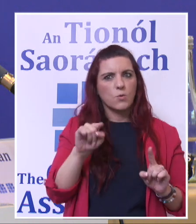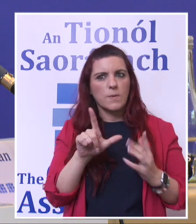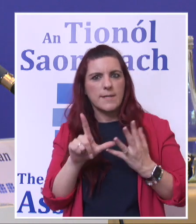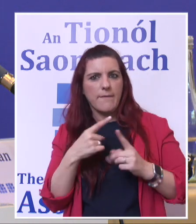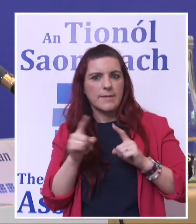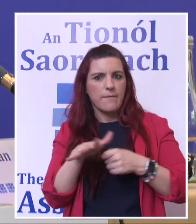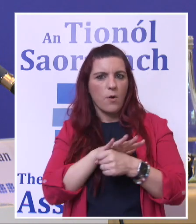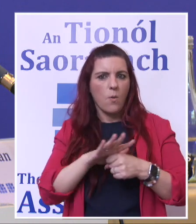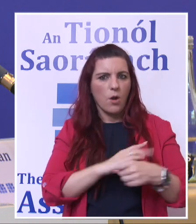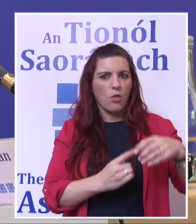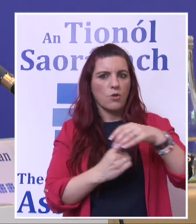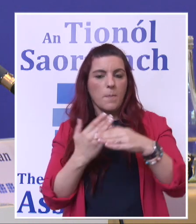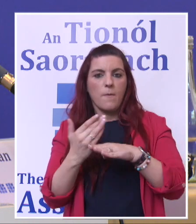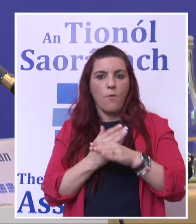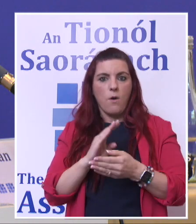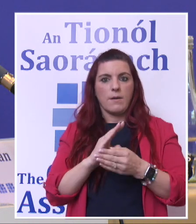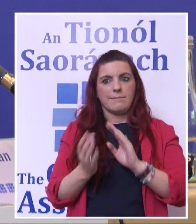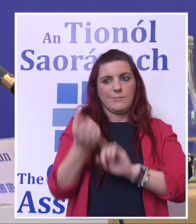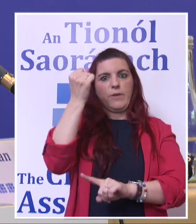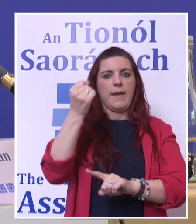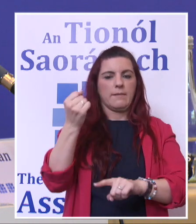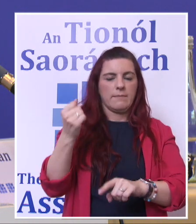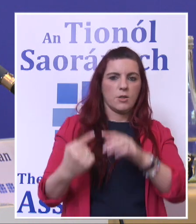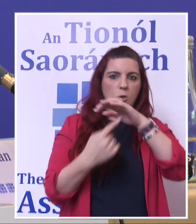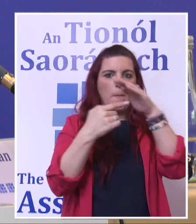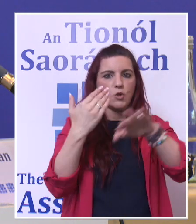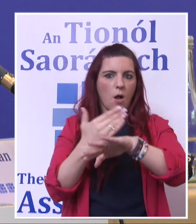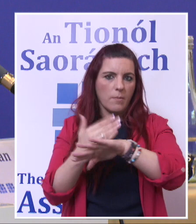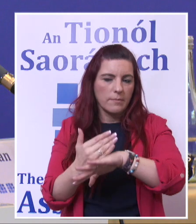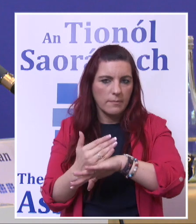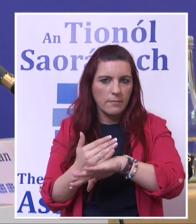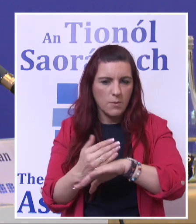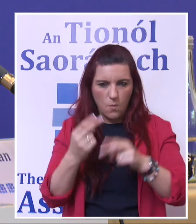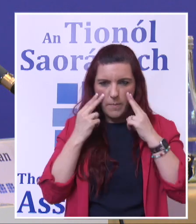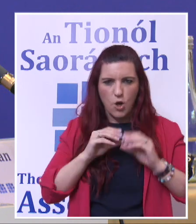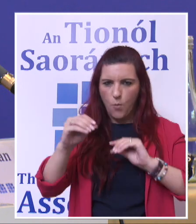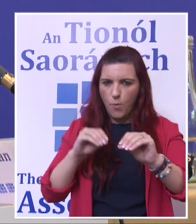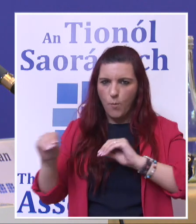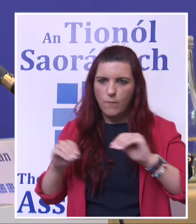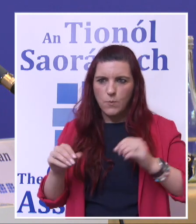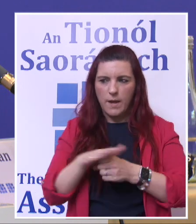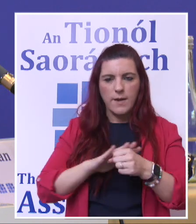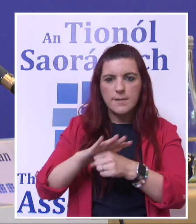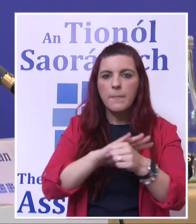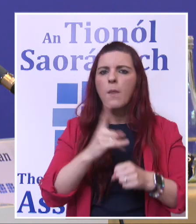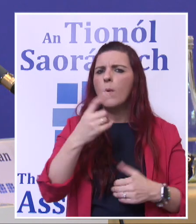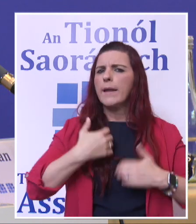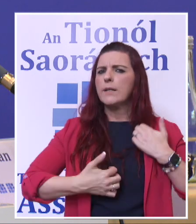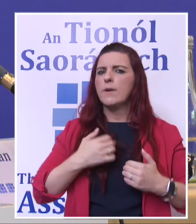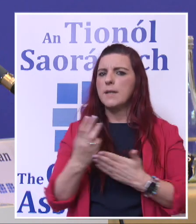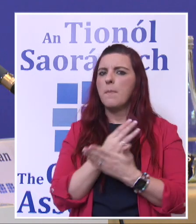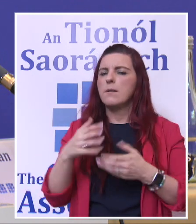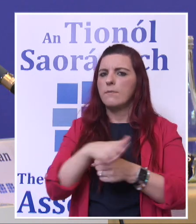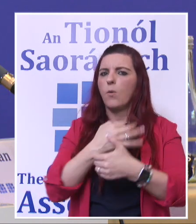local authorities before landing the top job somewhere. One interesting aspect of local government is